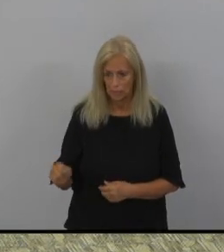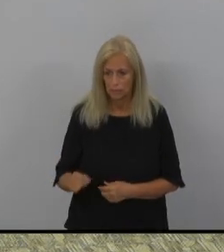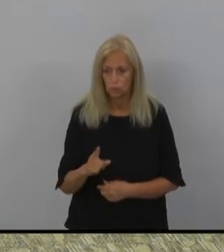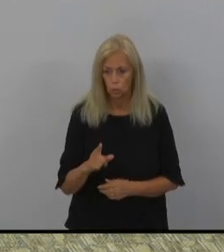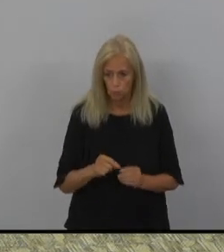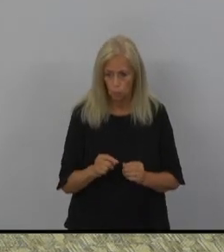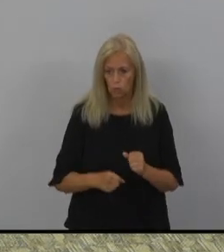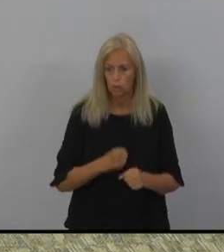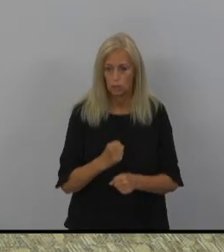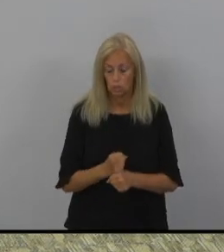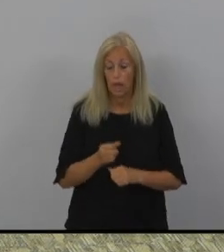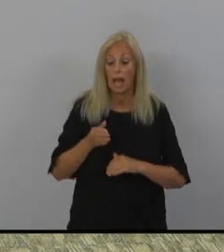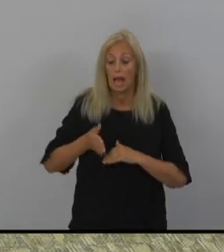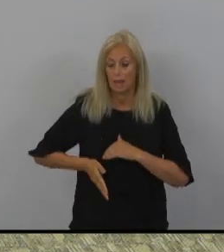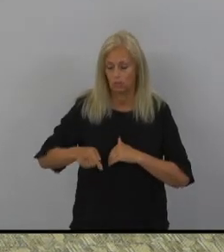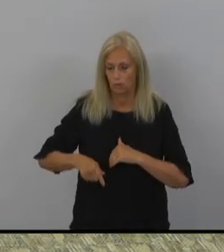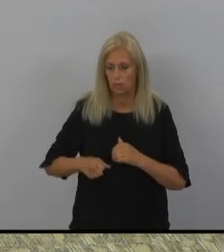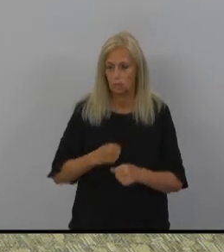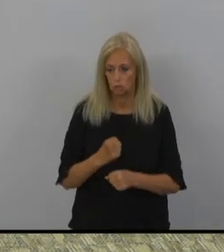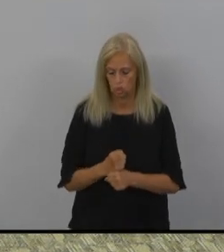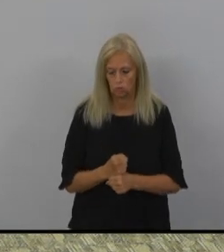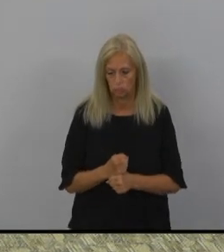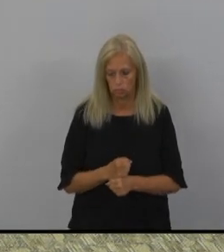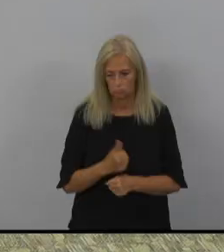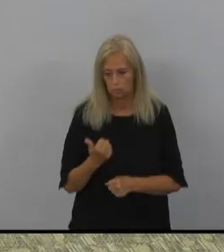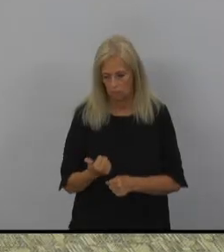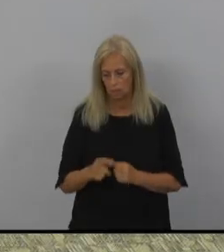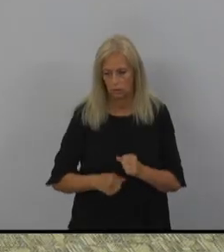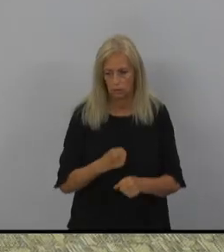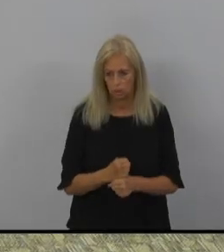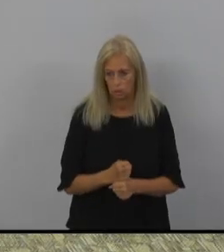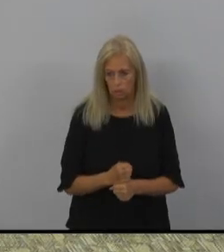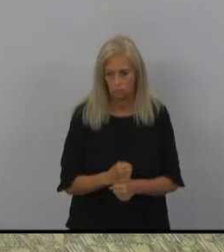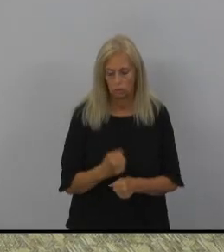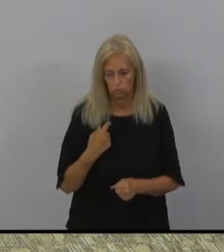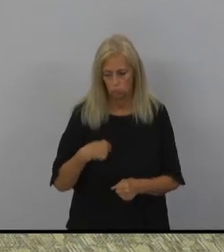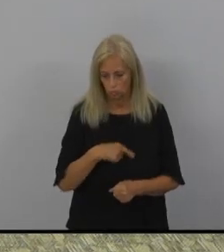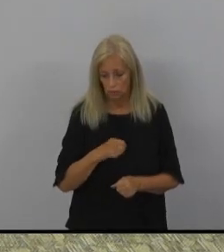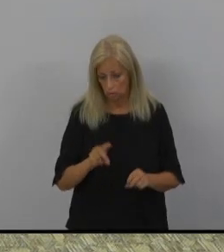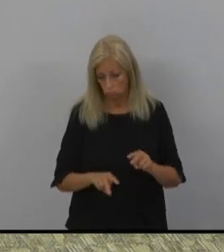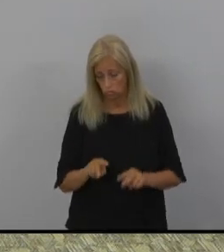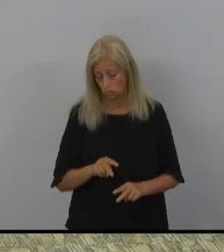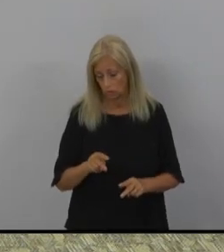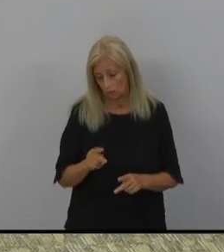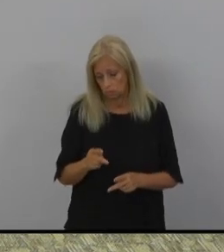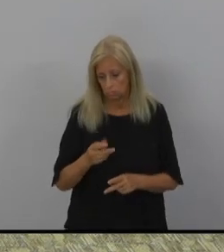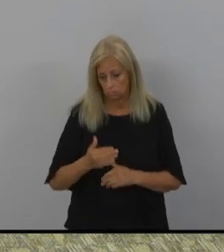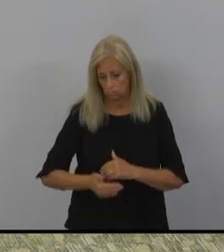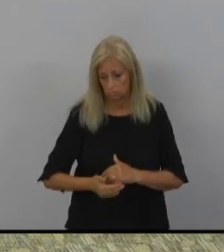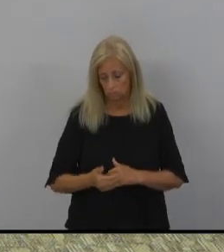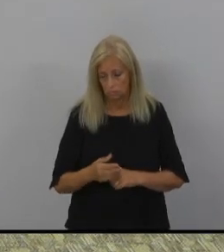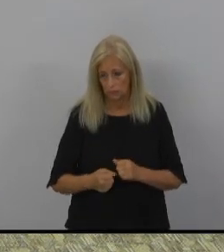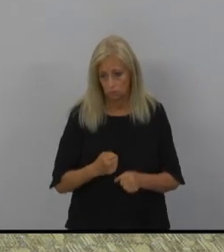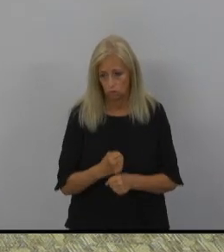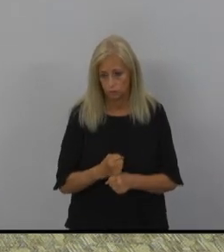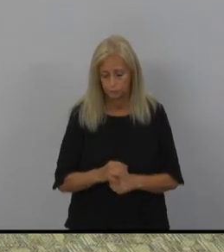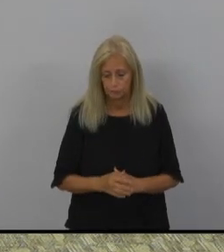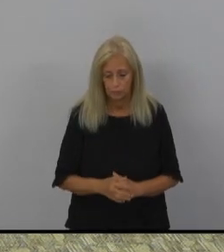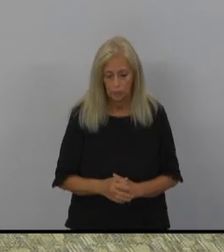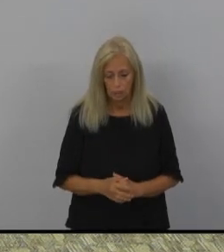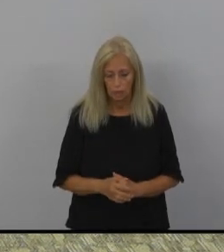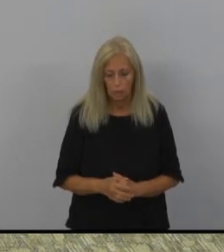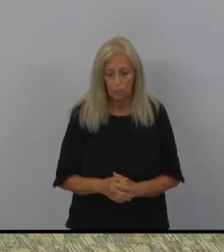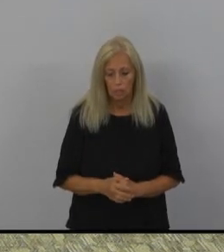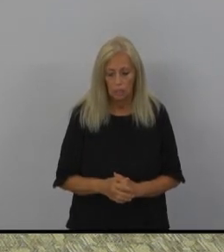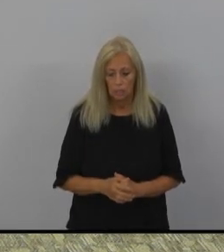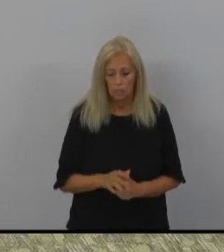one more year after this. Yeah, so that is something that we could look at that time. So anyway, it